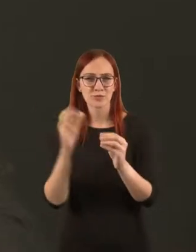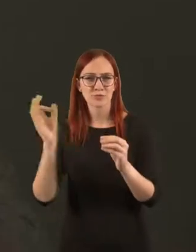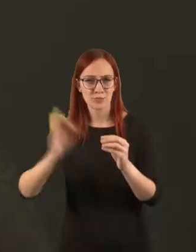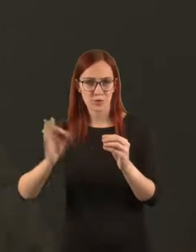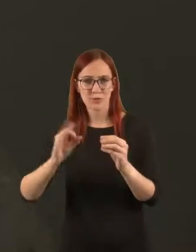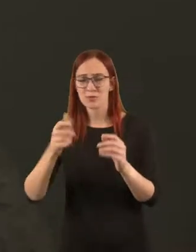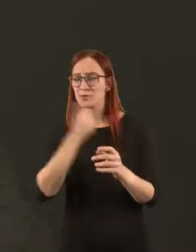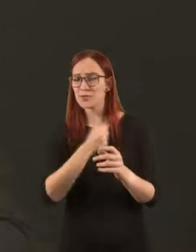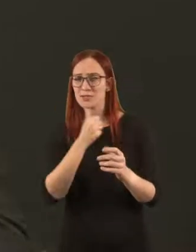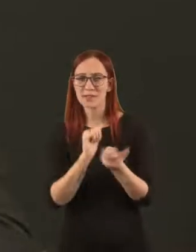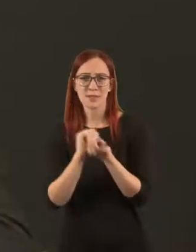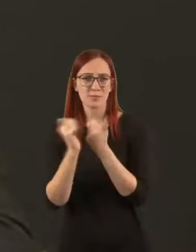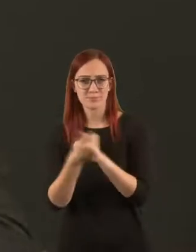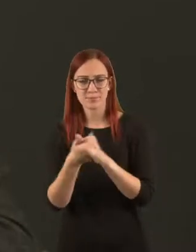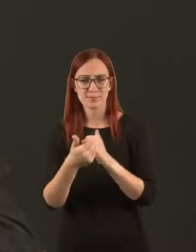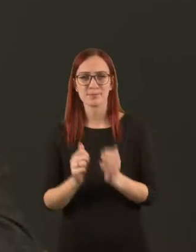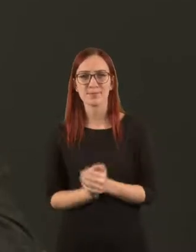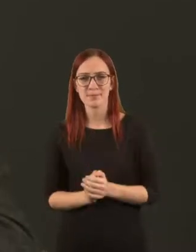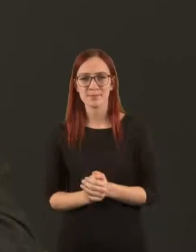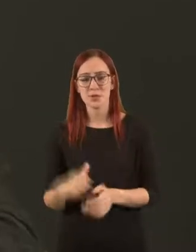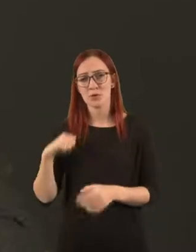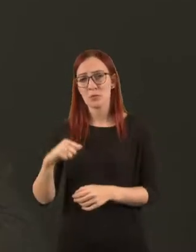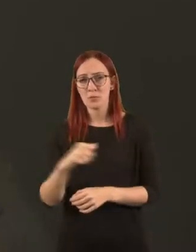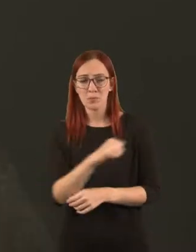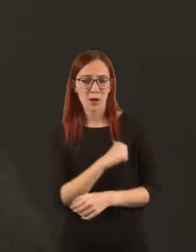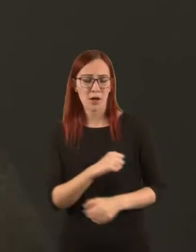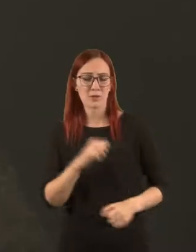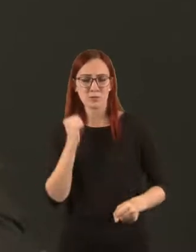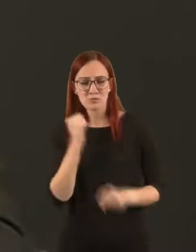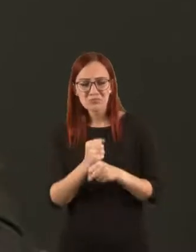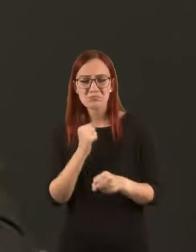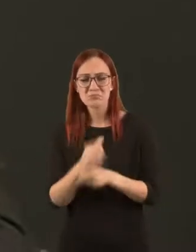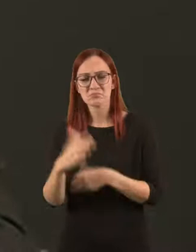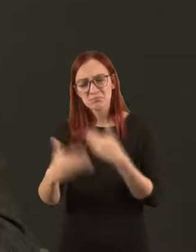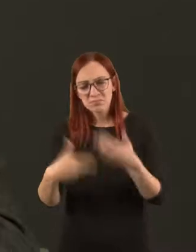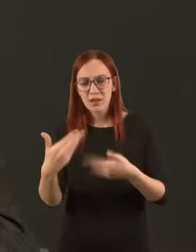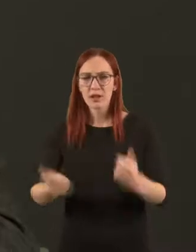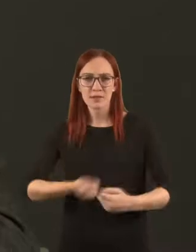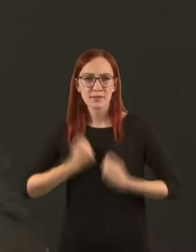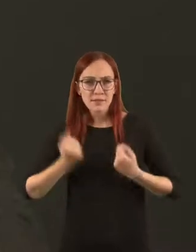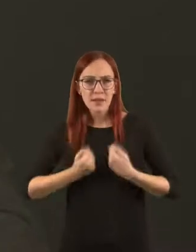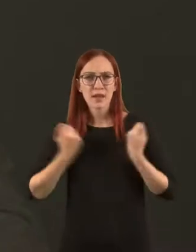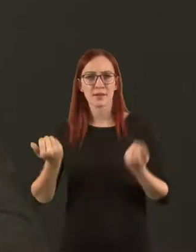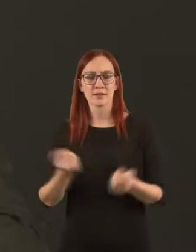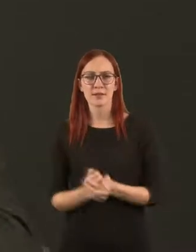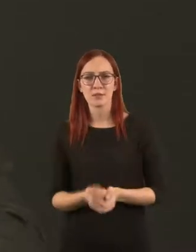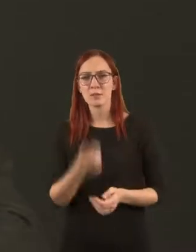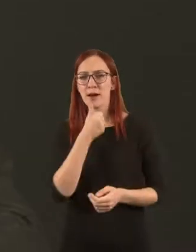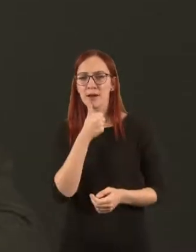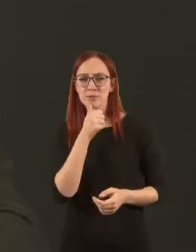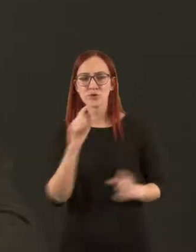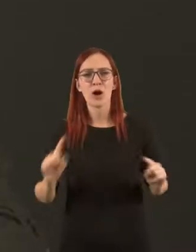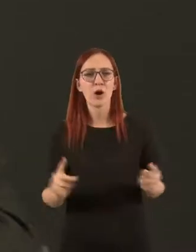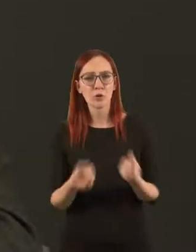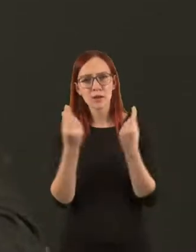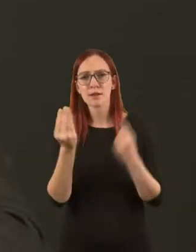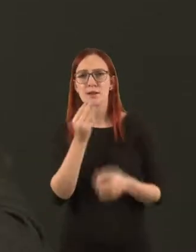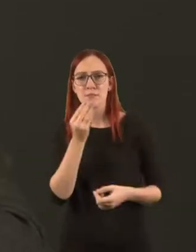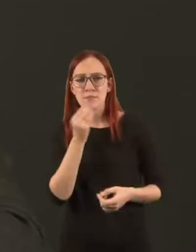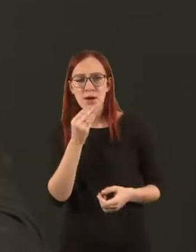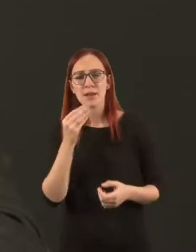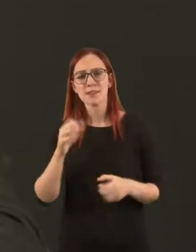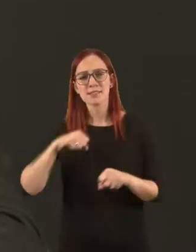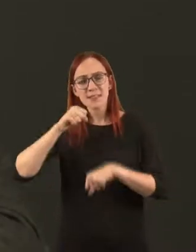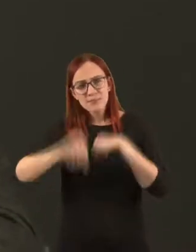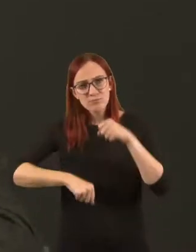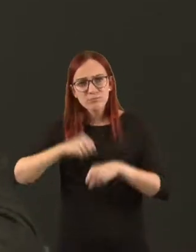about 10% of people in general are those who are pioneers. They are proactive, they take action,